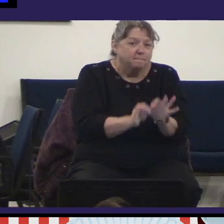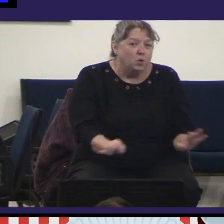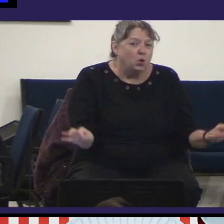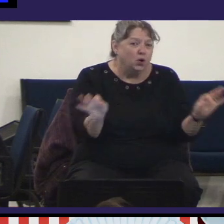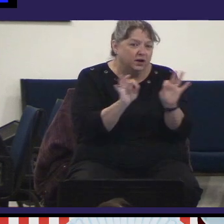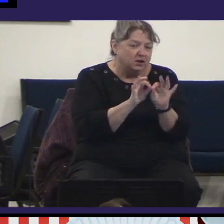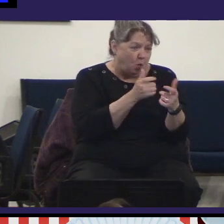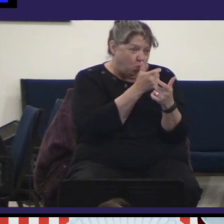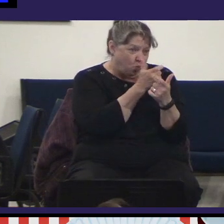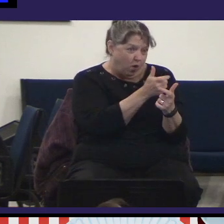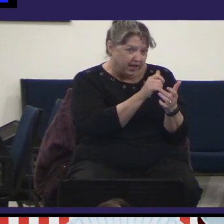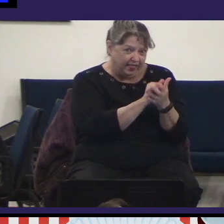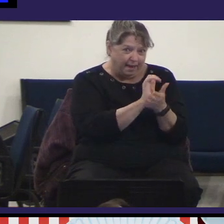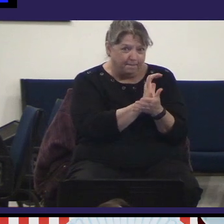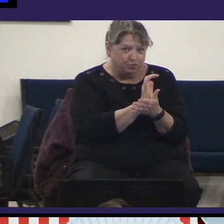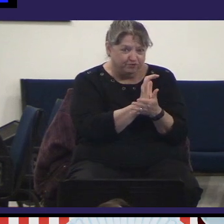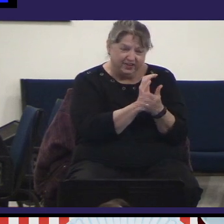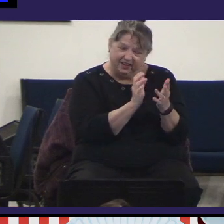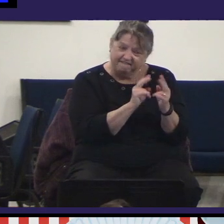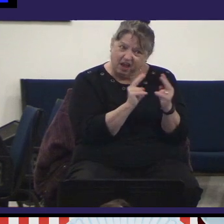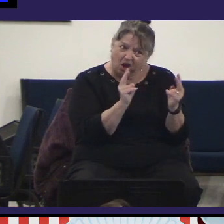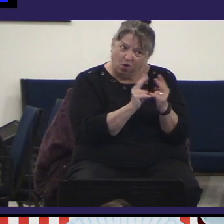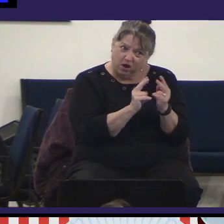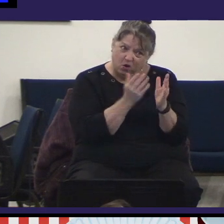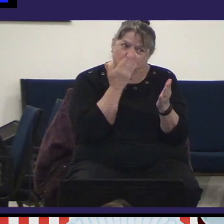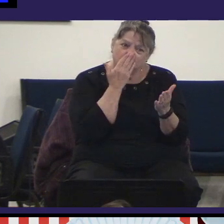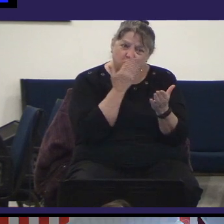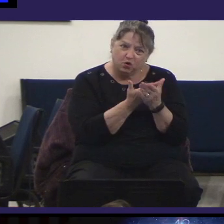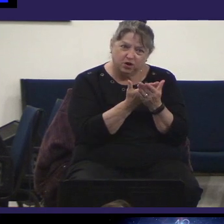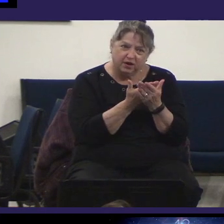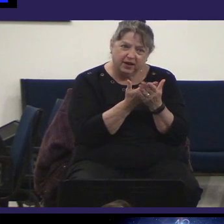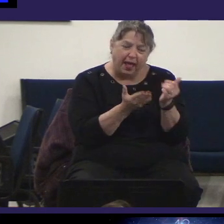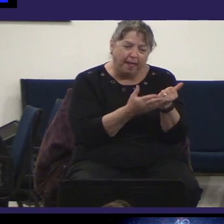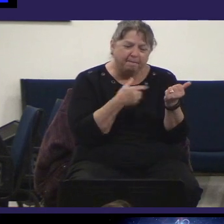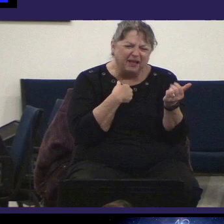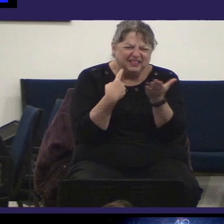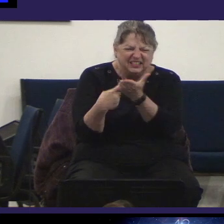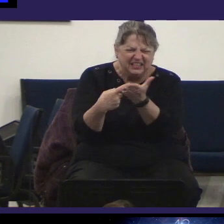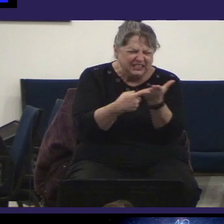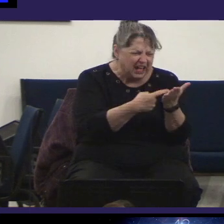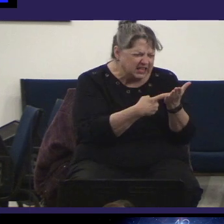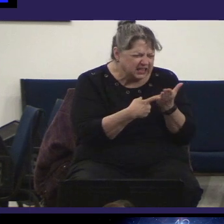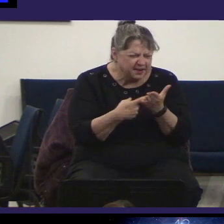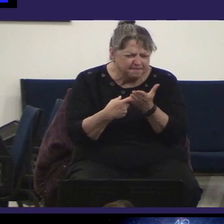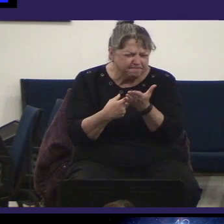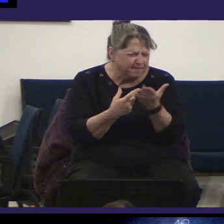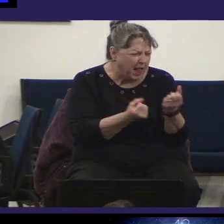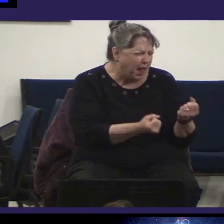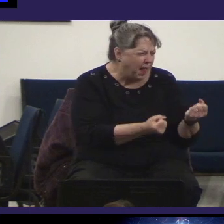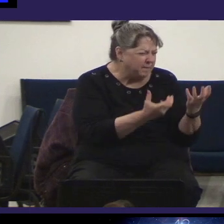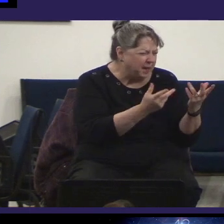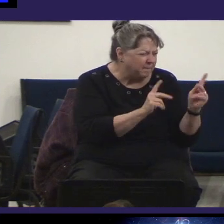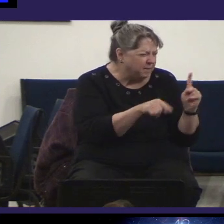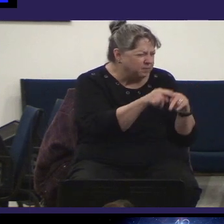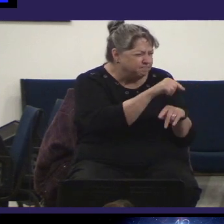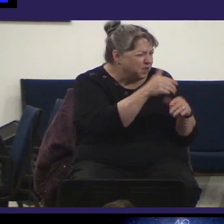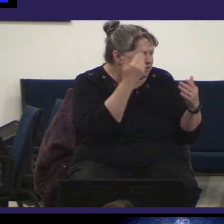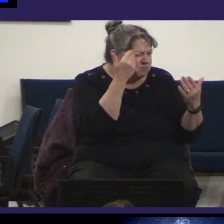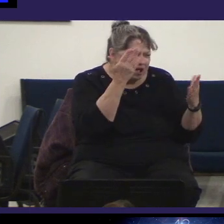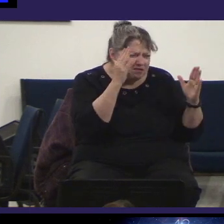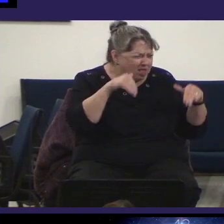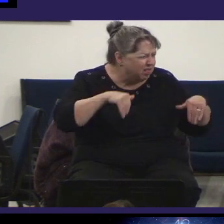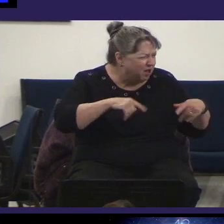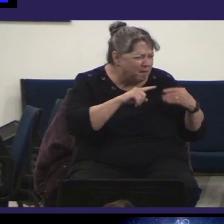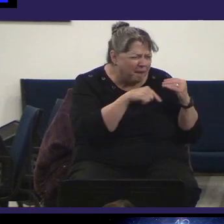part of. It helps us to talk with people about the Lord. It's one